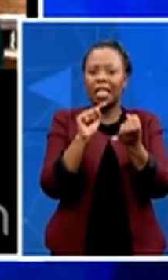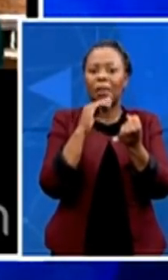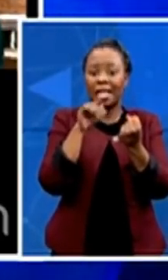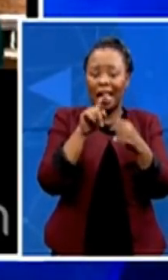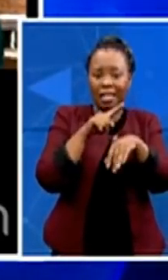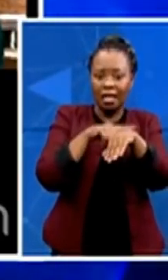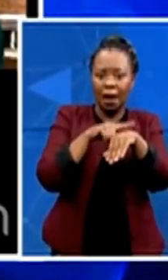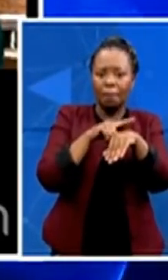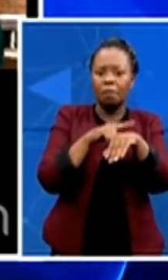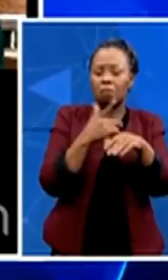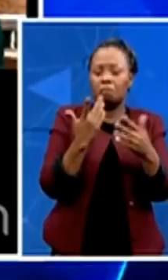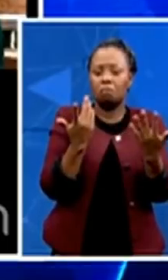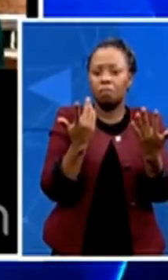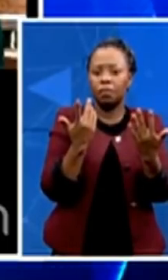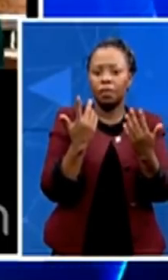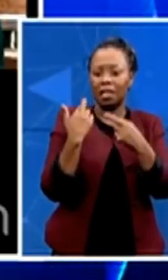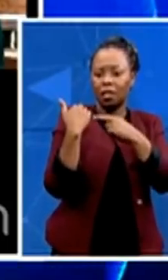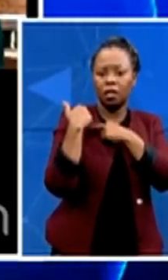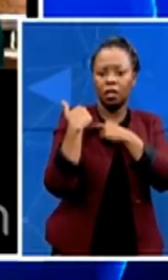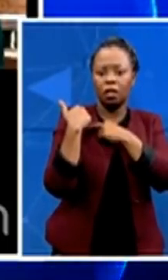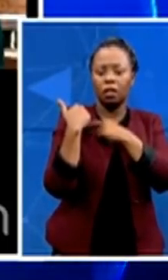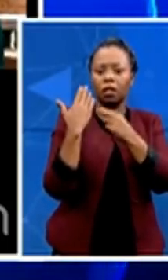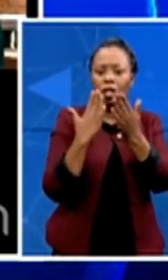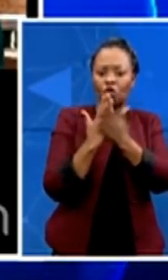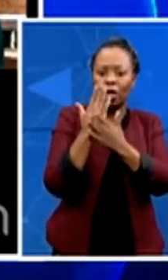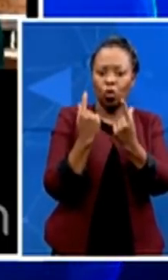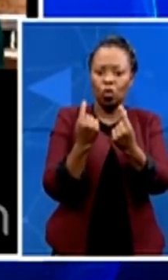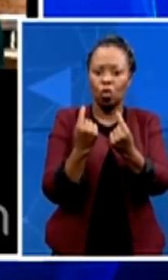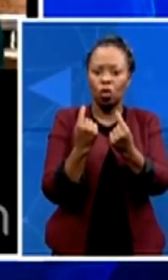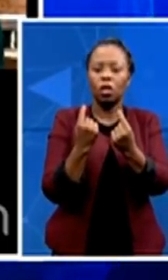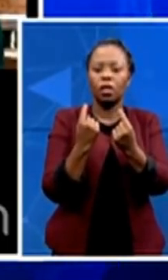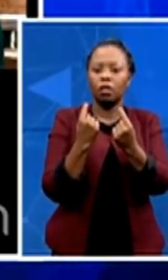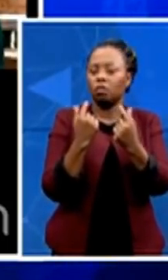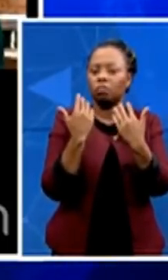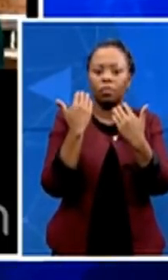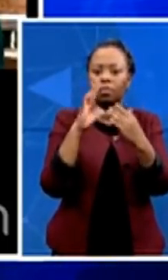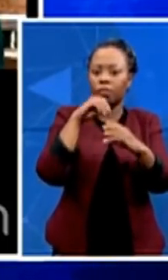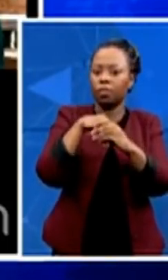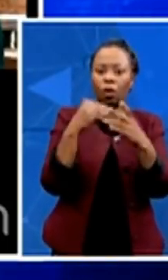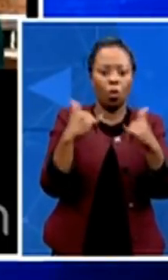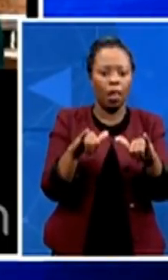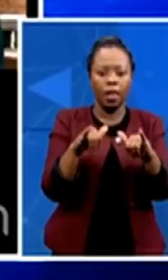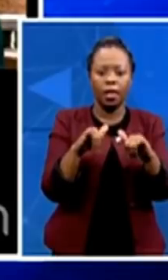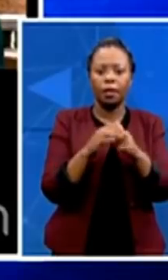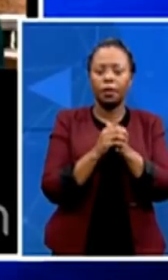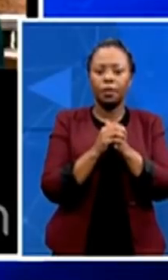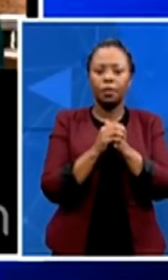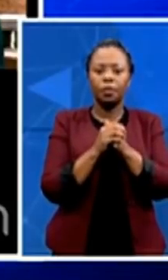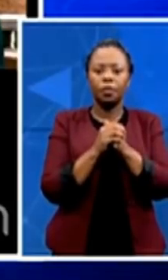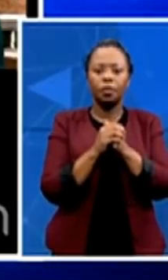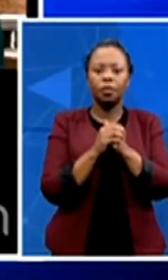mandate, subject, of course, to whether Section 36 will then rescue